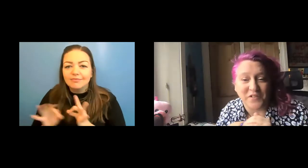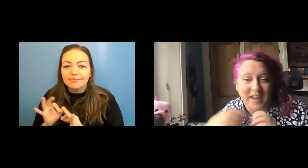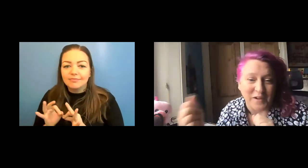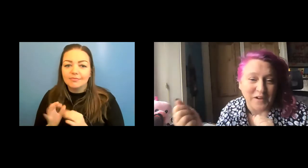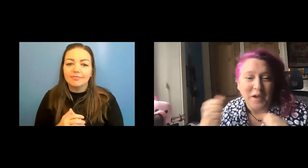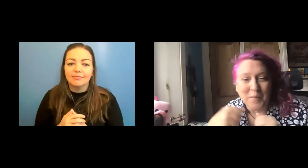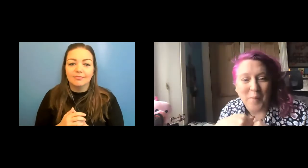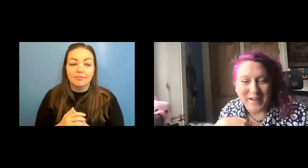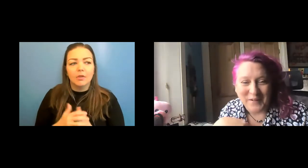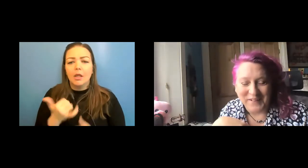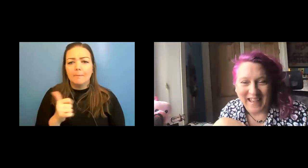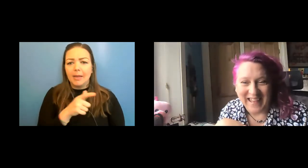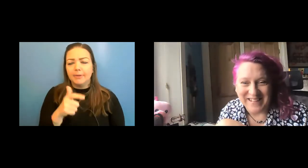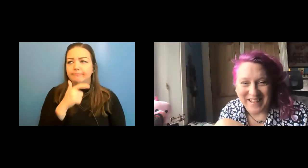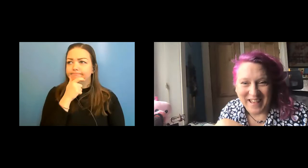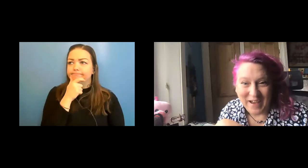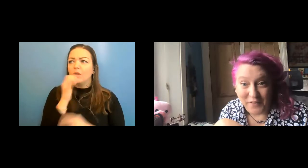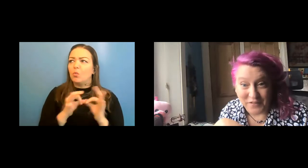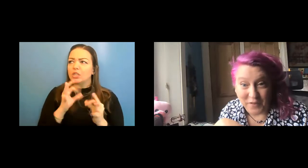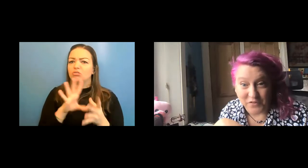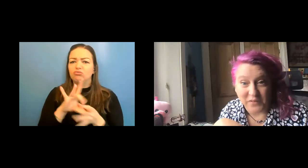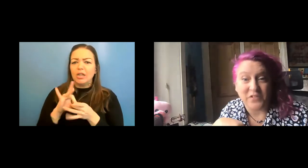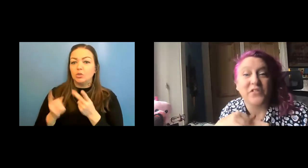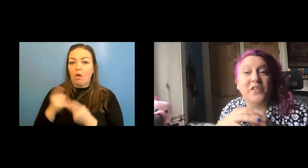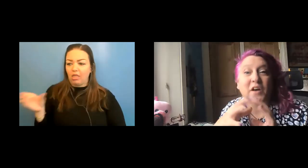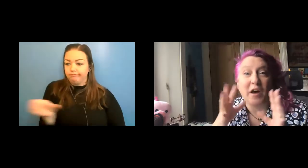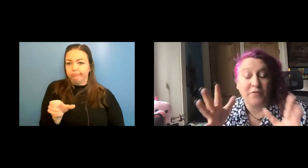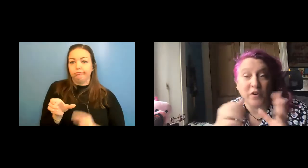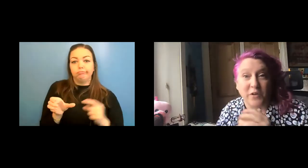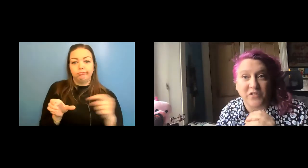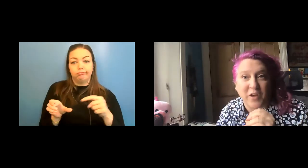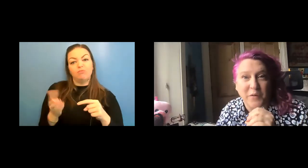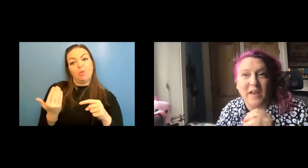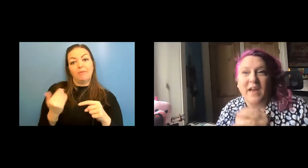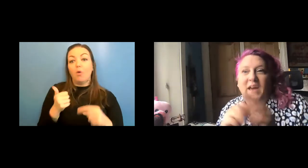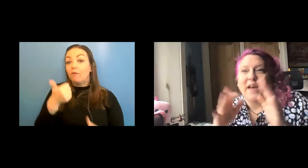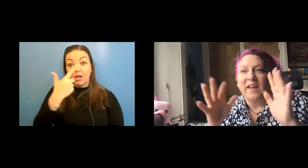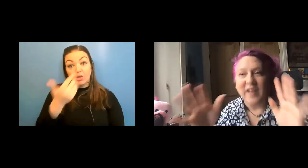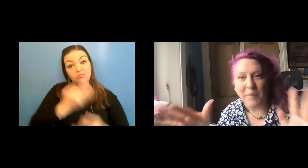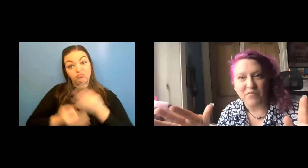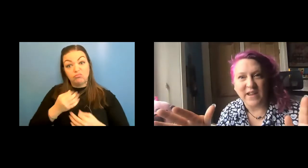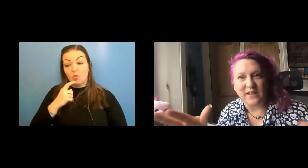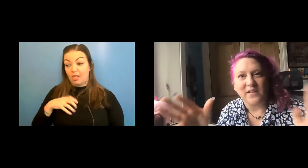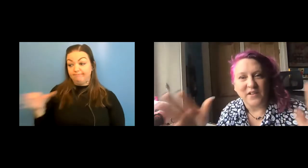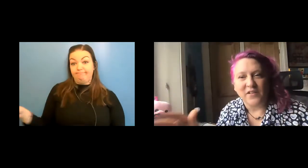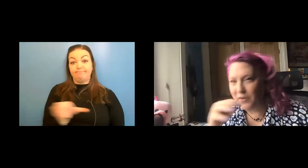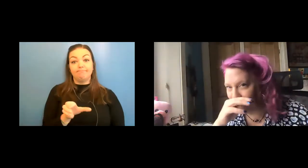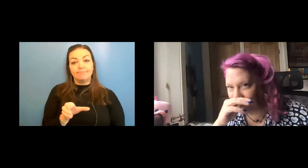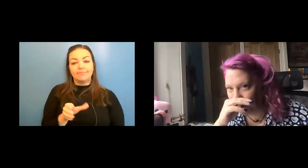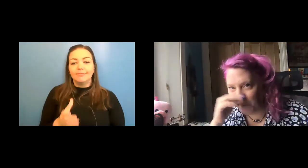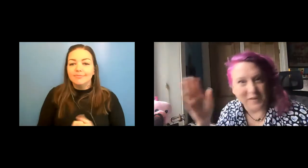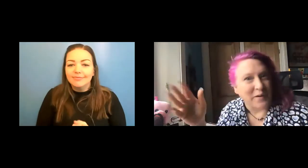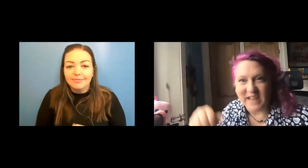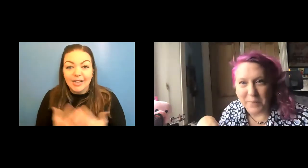spoken to today can pop back on and answer those questions for you. So 10-minute break, chance